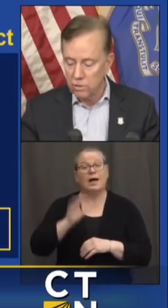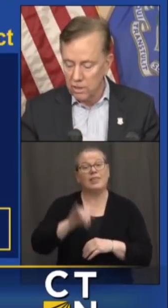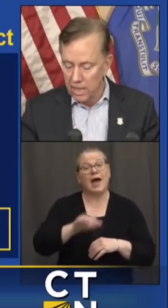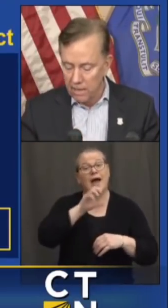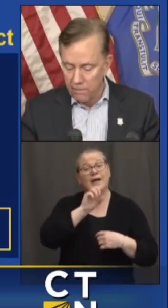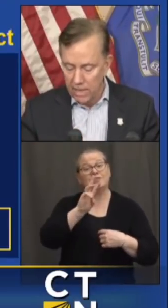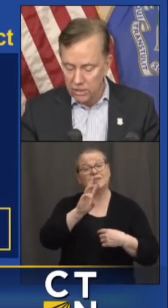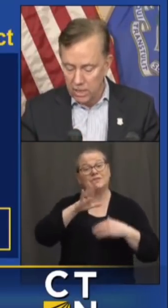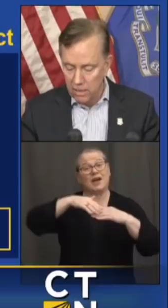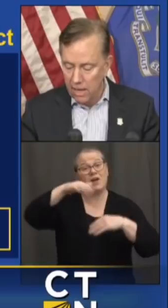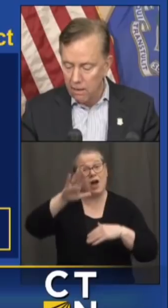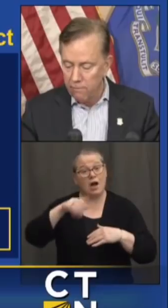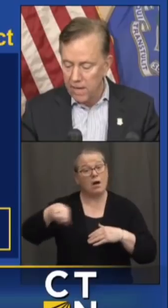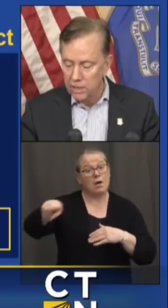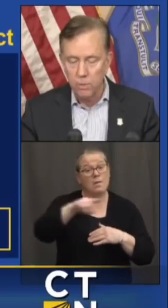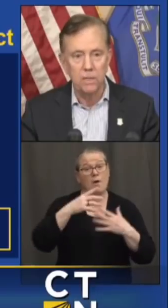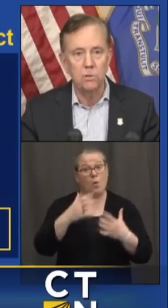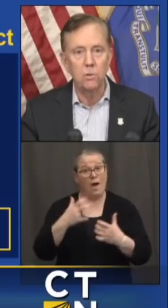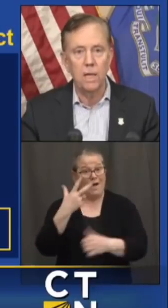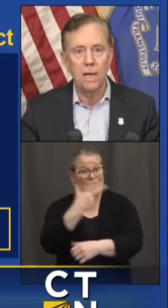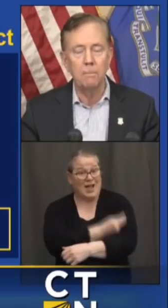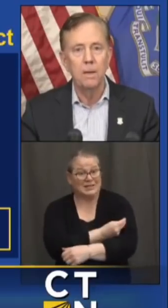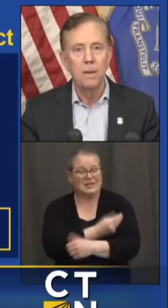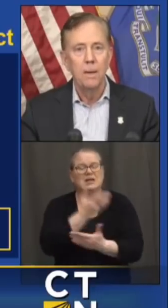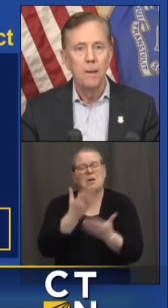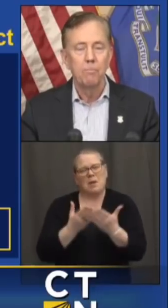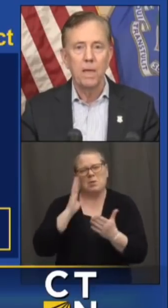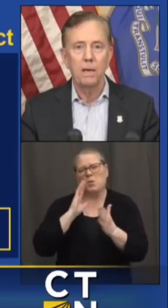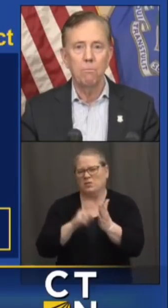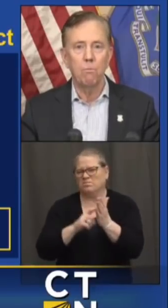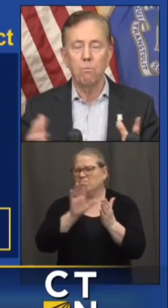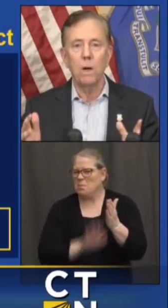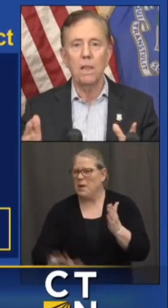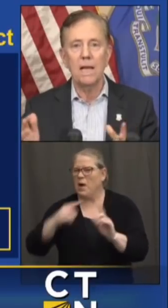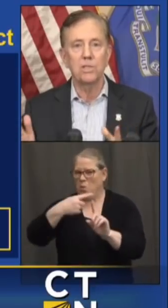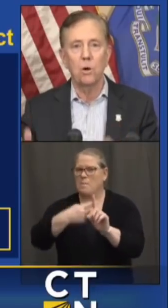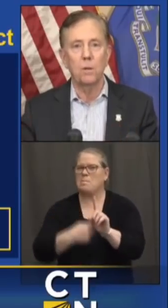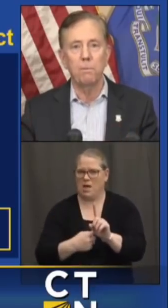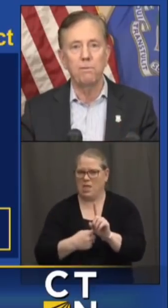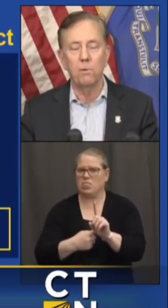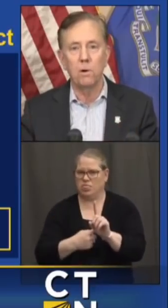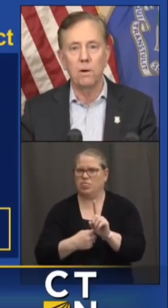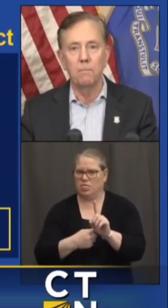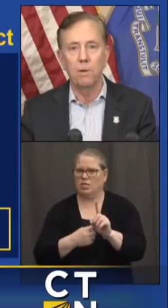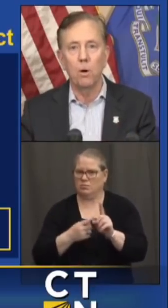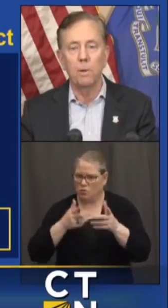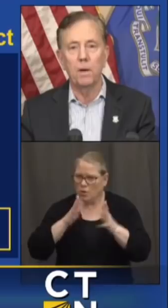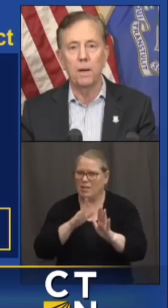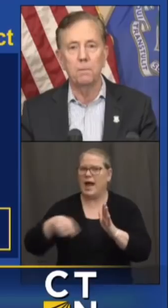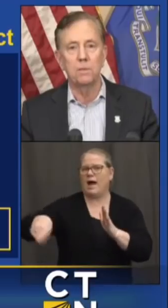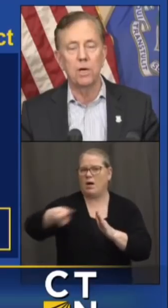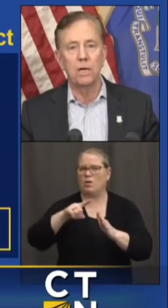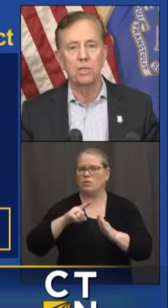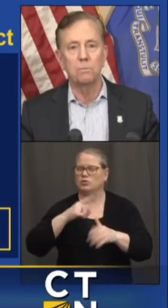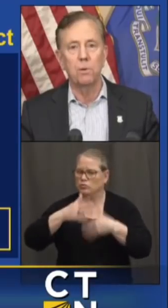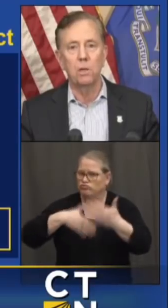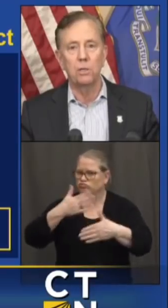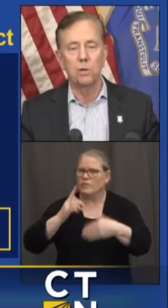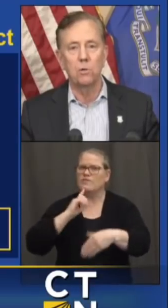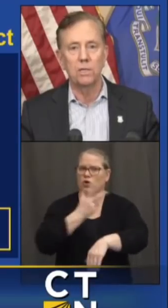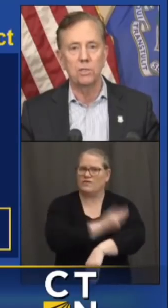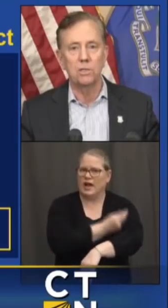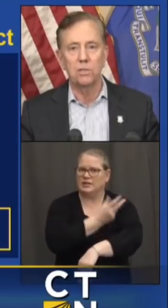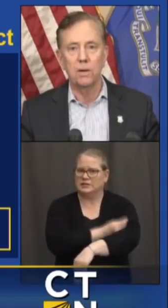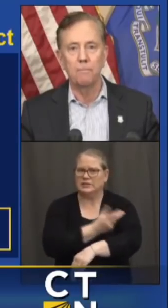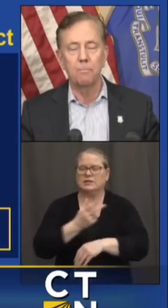and interest in getting vaccinated and how fast we can do that. And one last thought before open it up to Josh and Paul